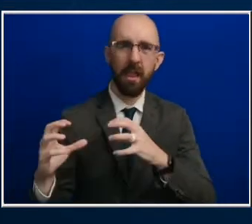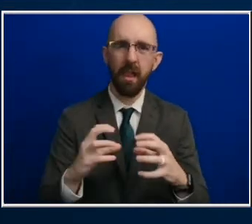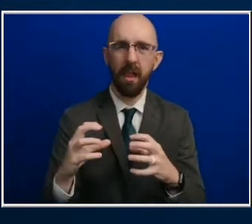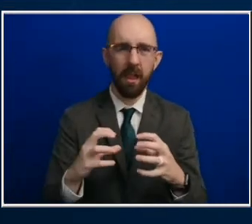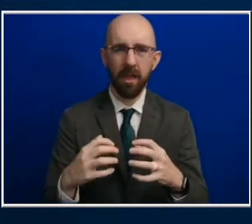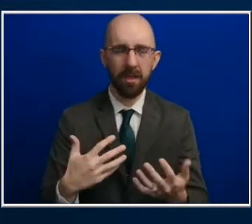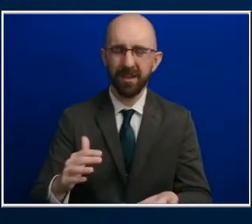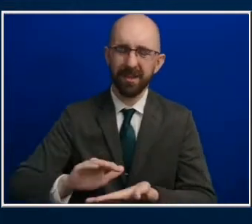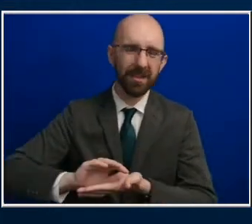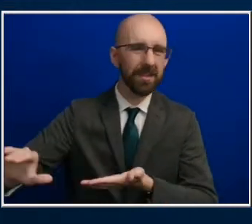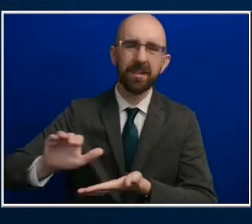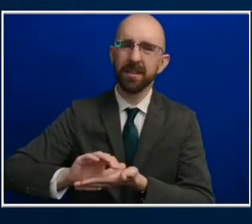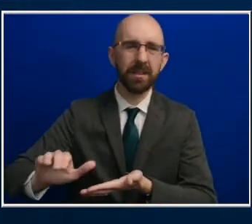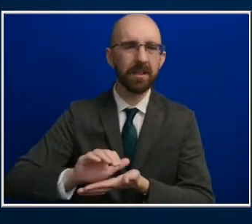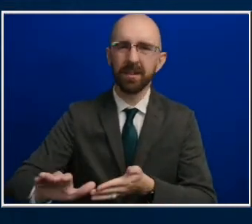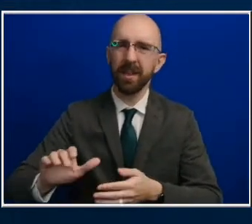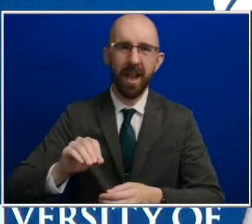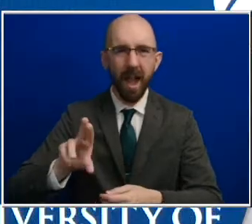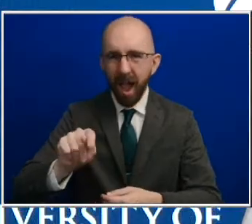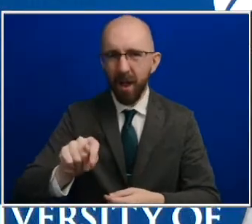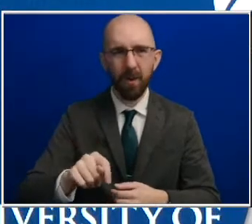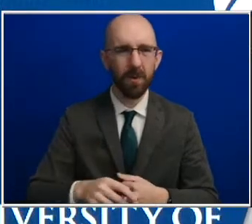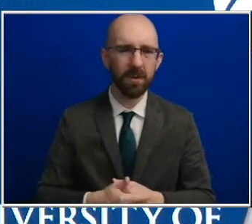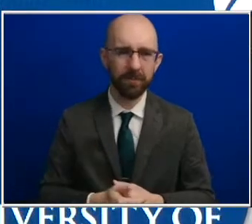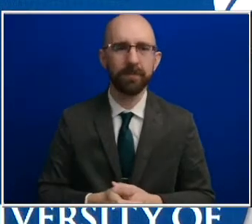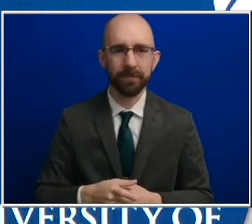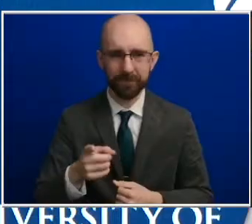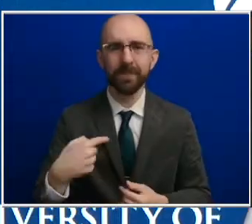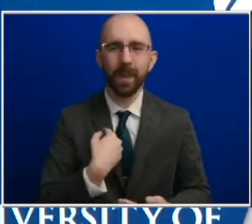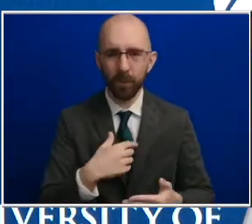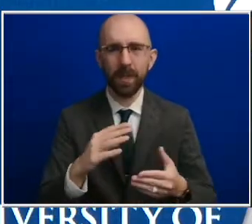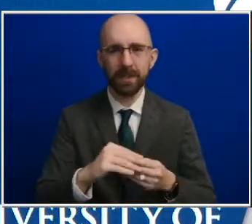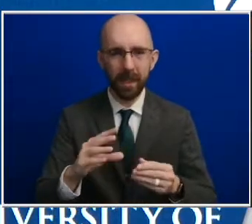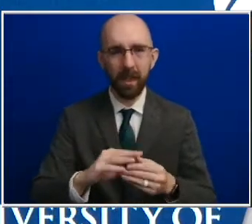out. Yeah, as we have said, the